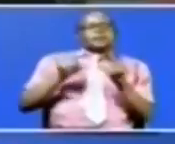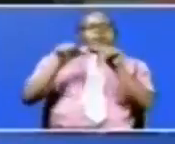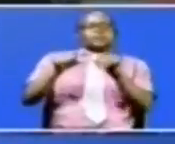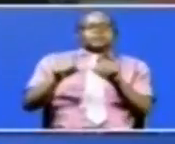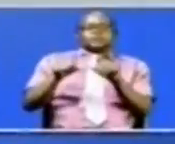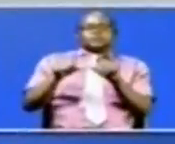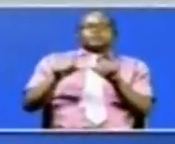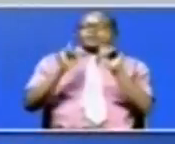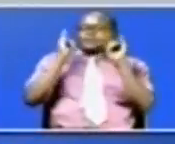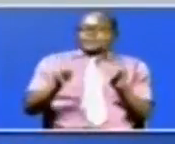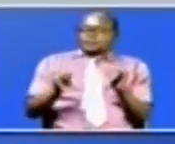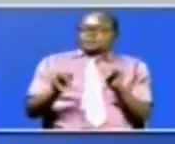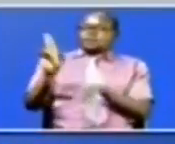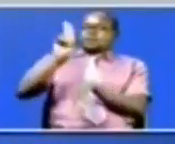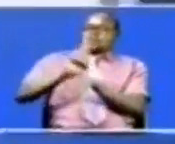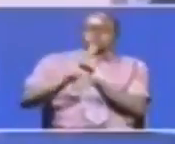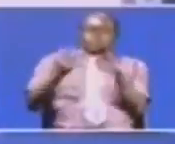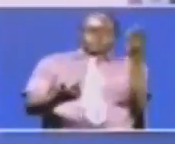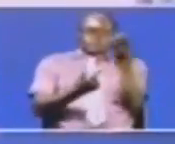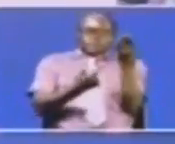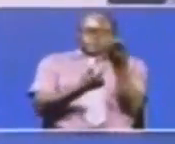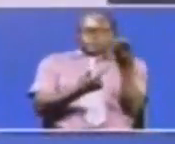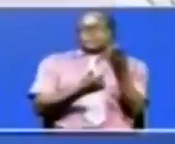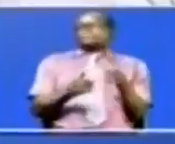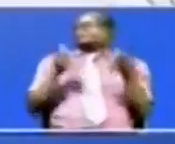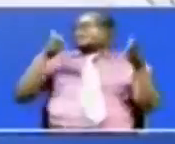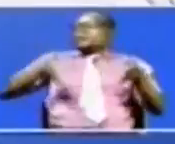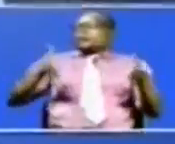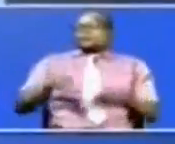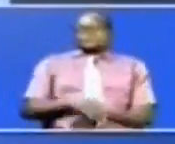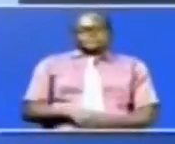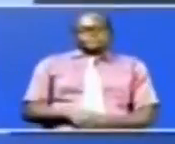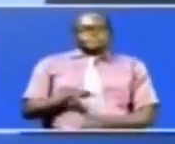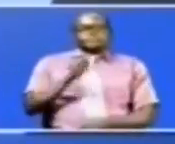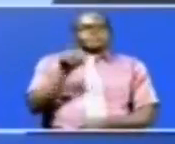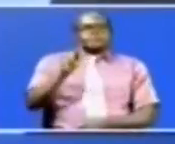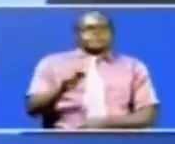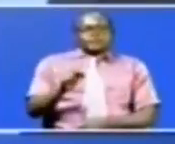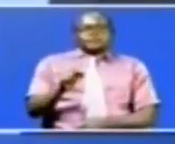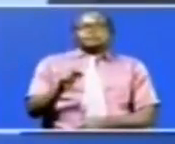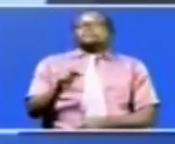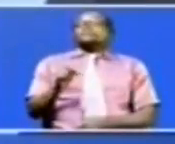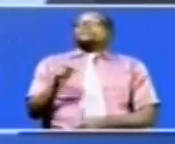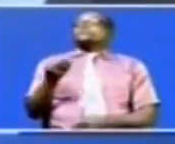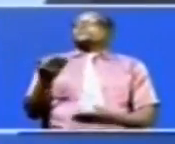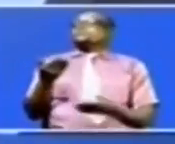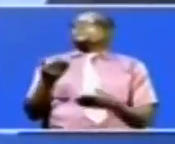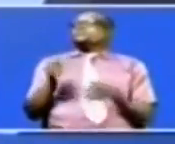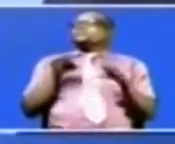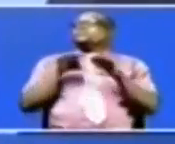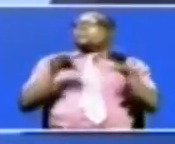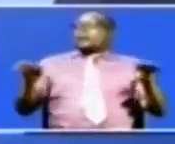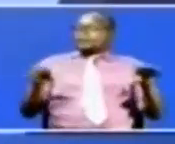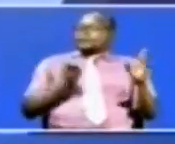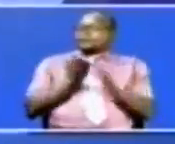new urbanization of traditional banking. Currently, FinServe has packed the Kenyan market through two